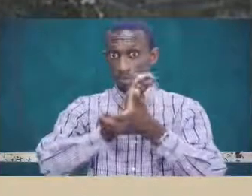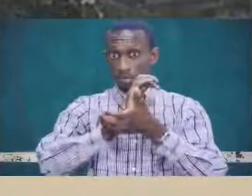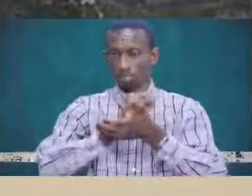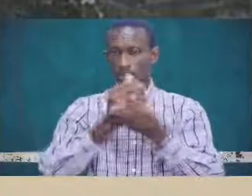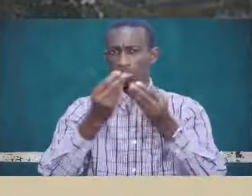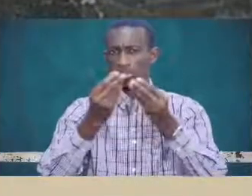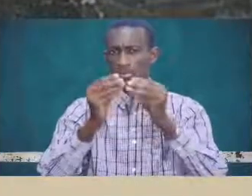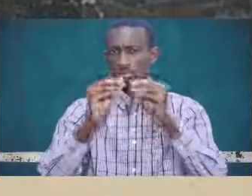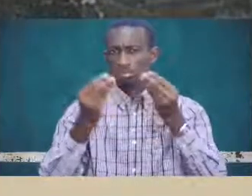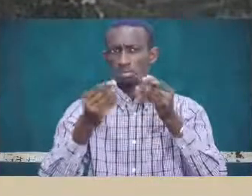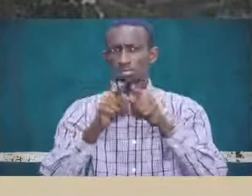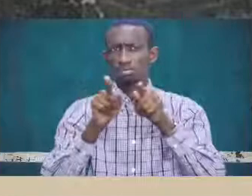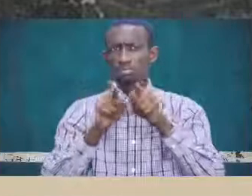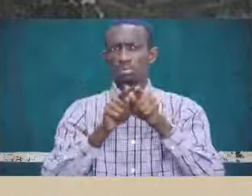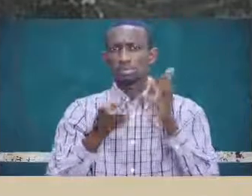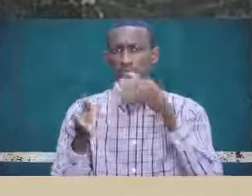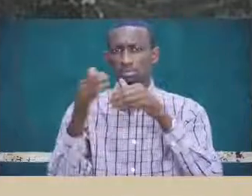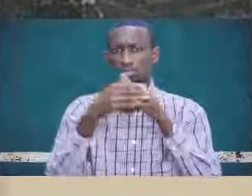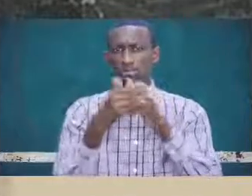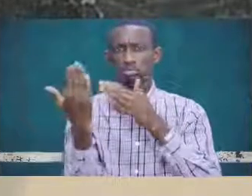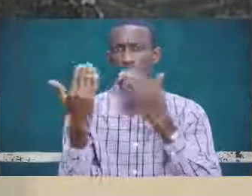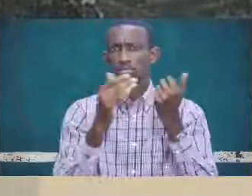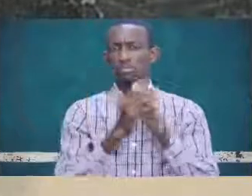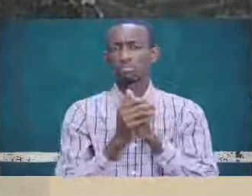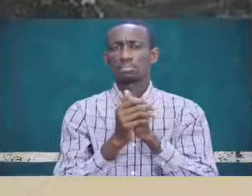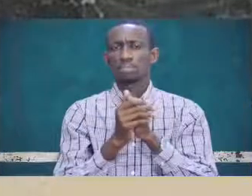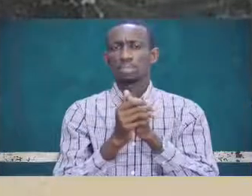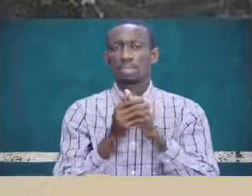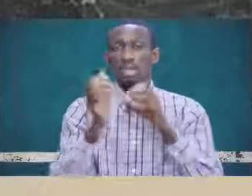that stretches